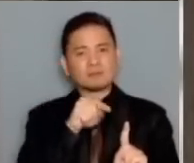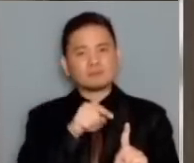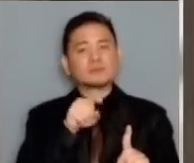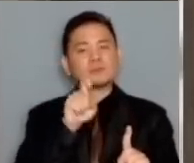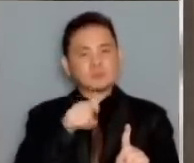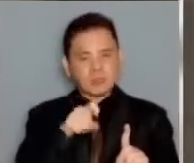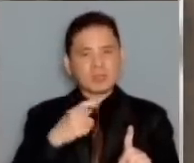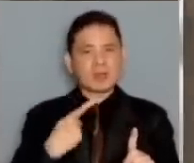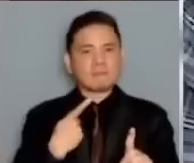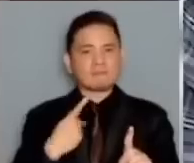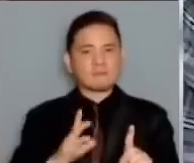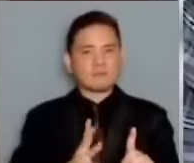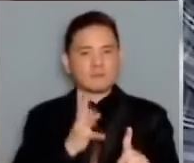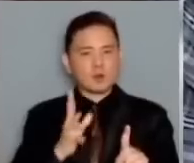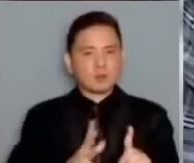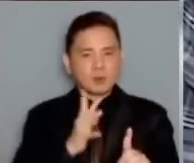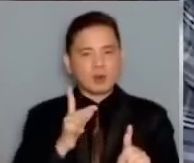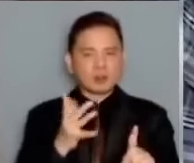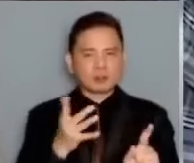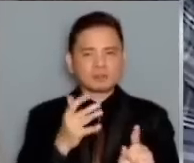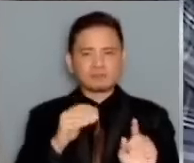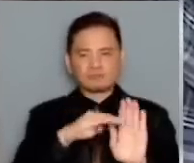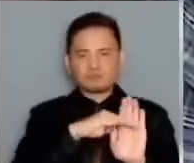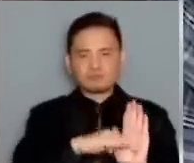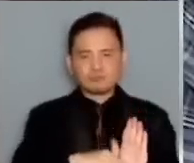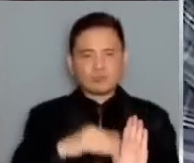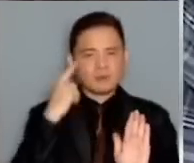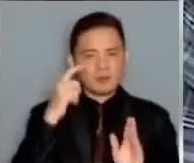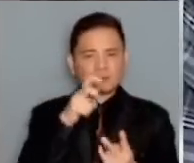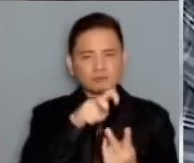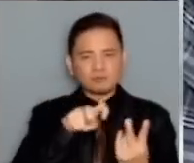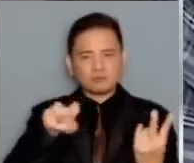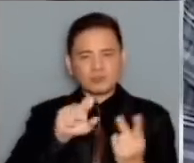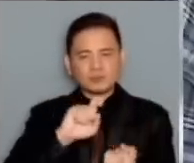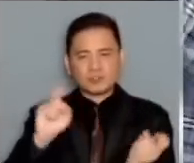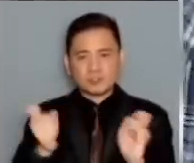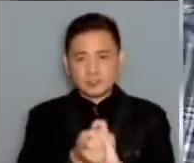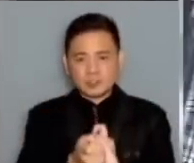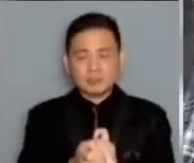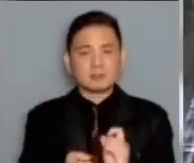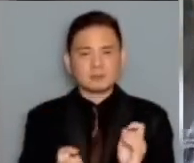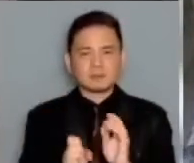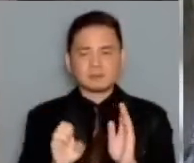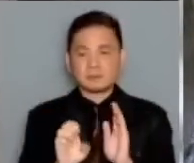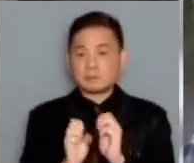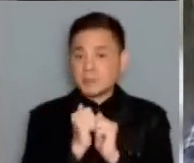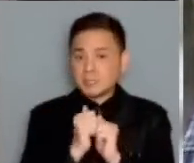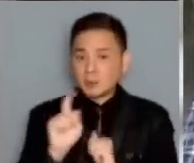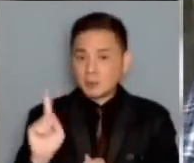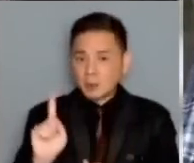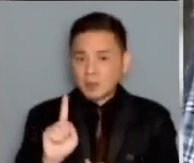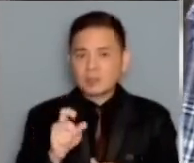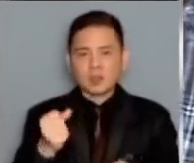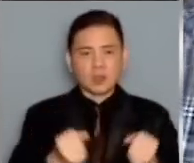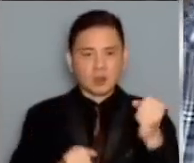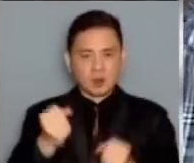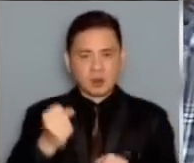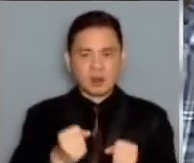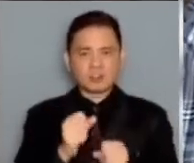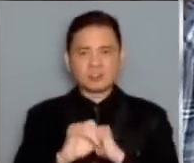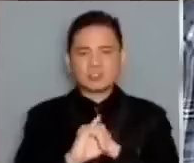dito. Kami po, ang mandato po namin is to register roadworthy vehicles. So kung i-repurpose po yung